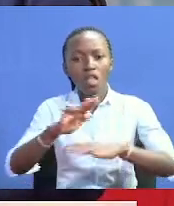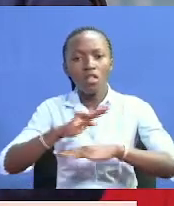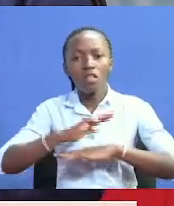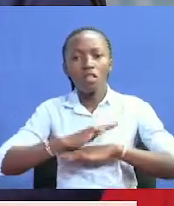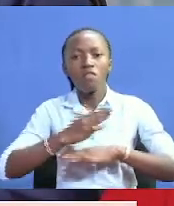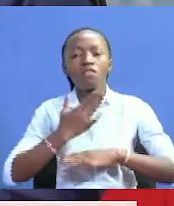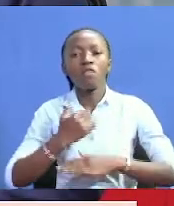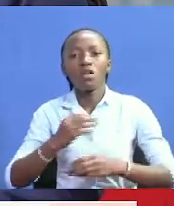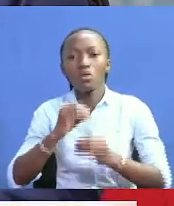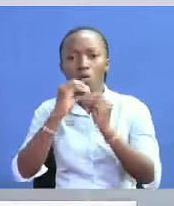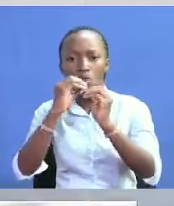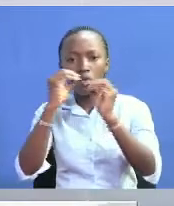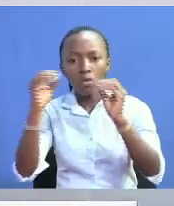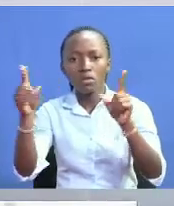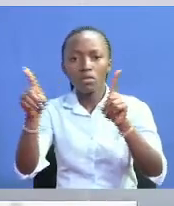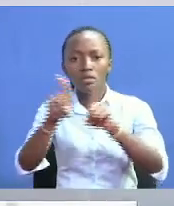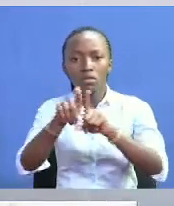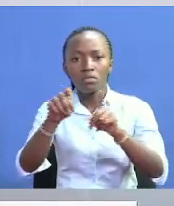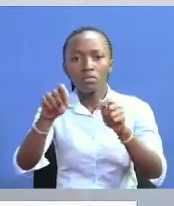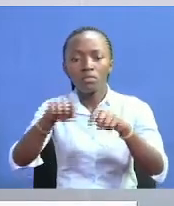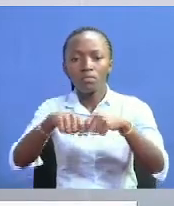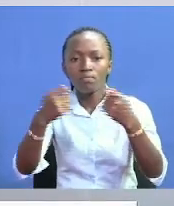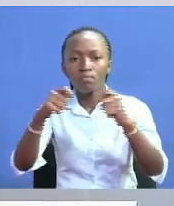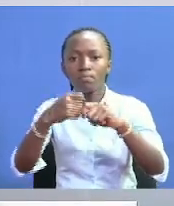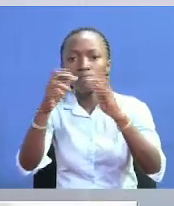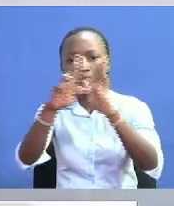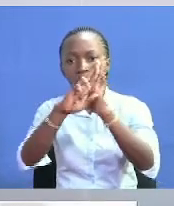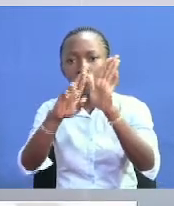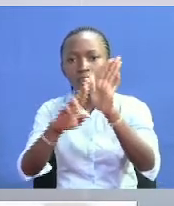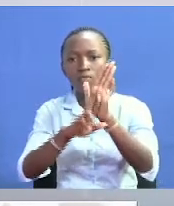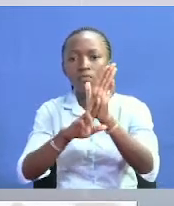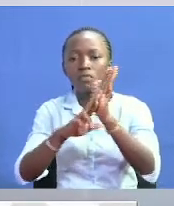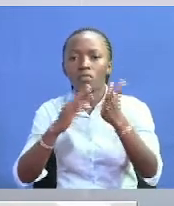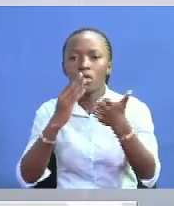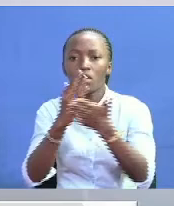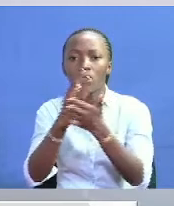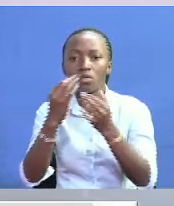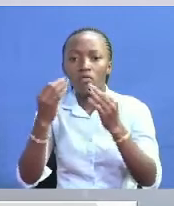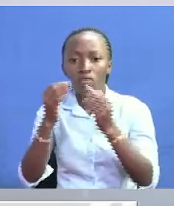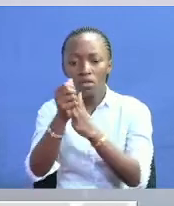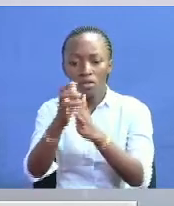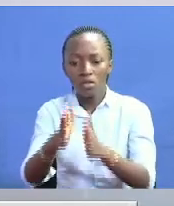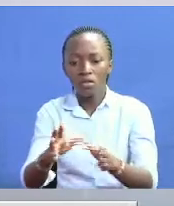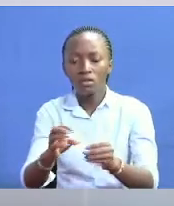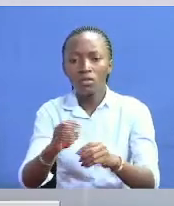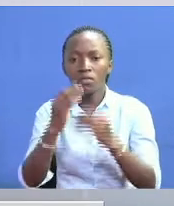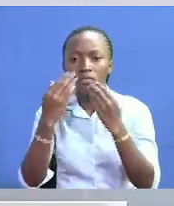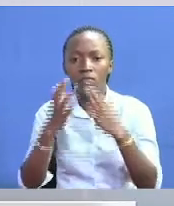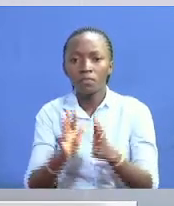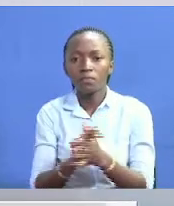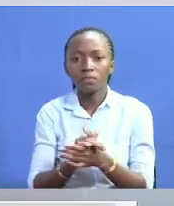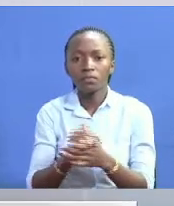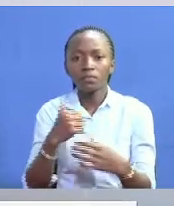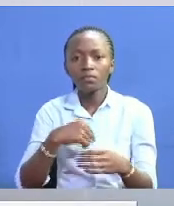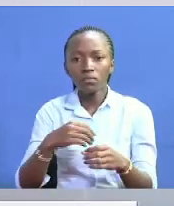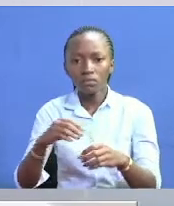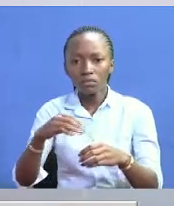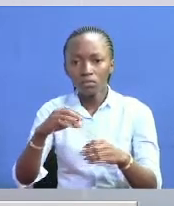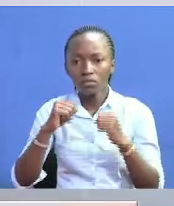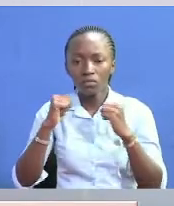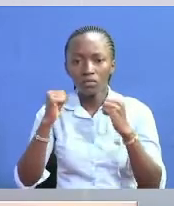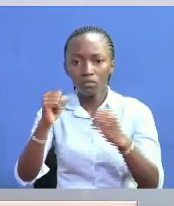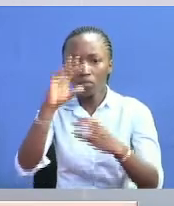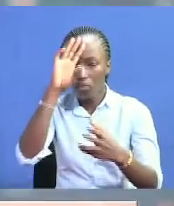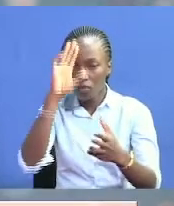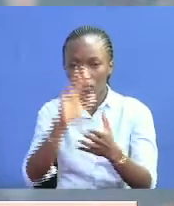the democratic right of a student leader and of its people as well in that particular institution. So all in all, I strongly believe that we